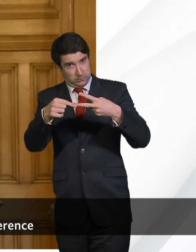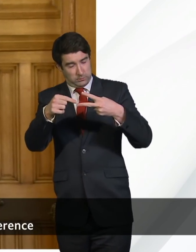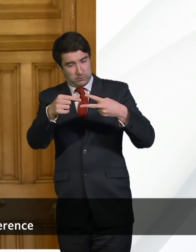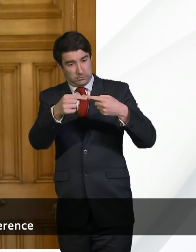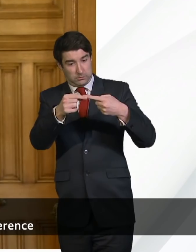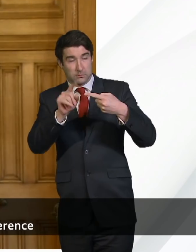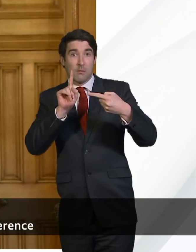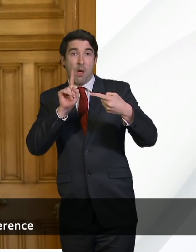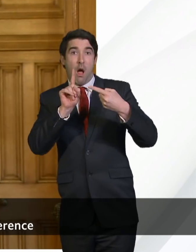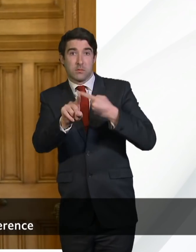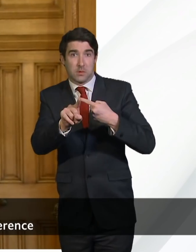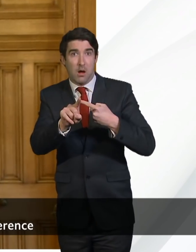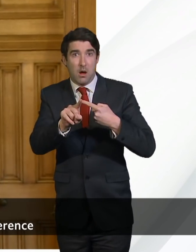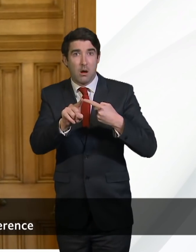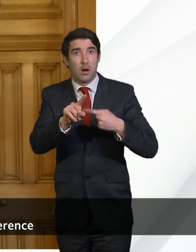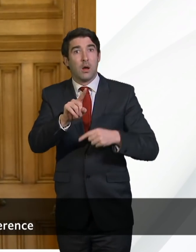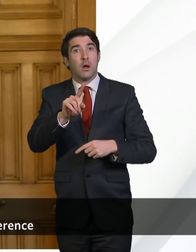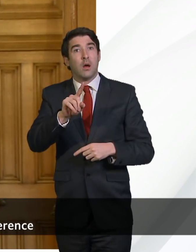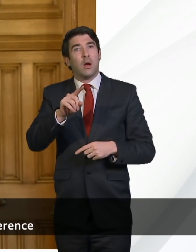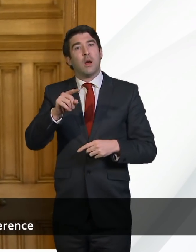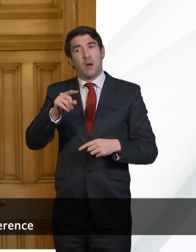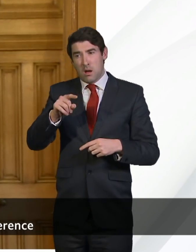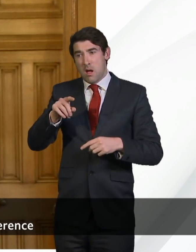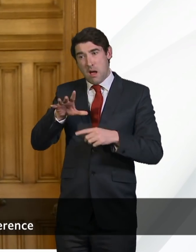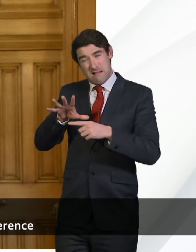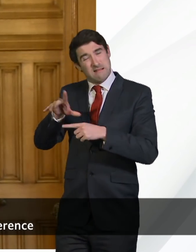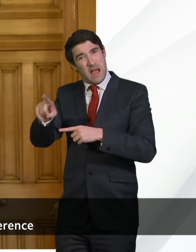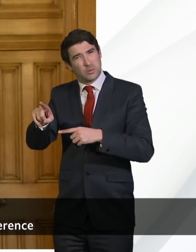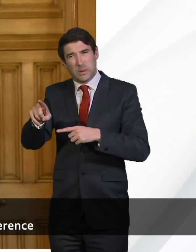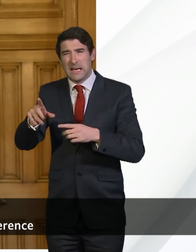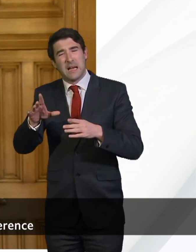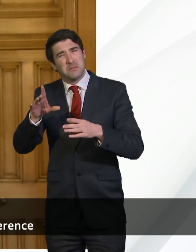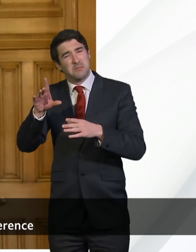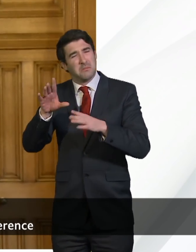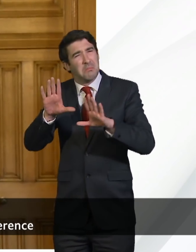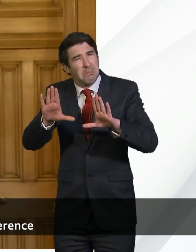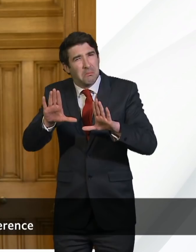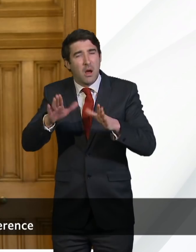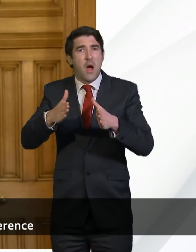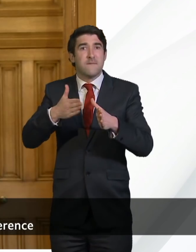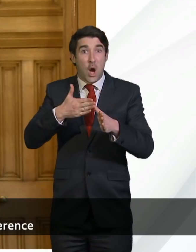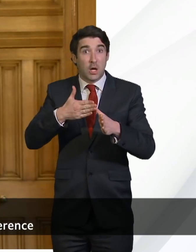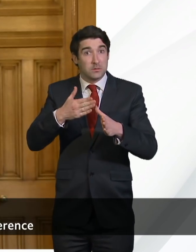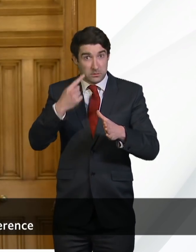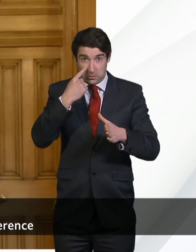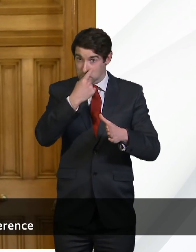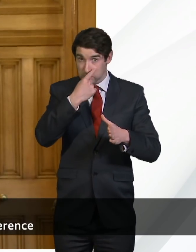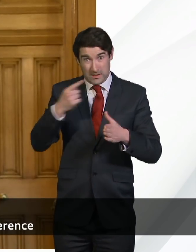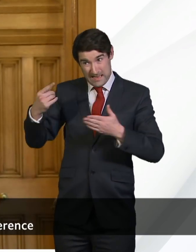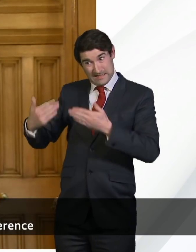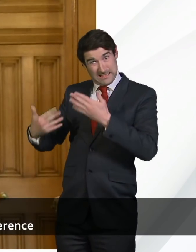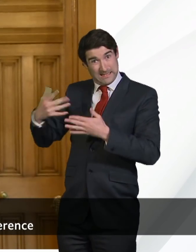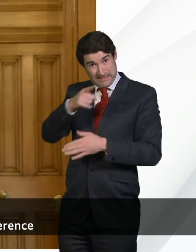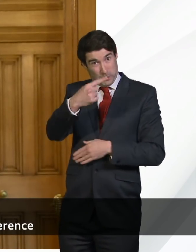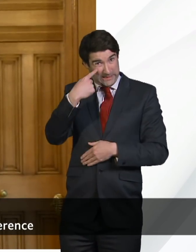set out clearly, we can show people that all the sacrifices that they've been made and all the forbearance that they've showed has made a